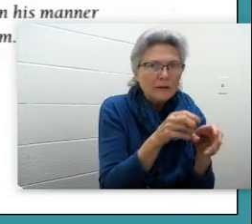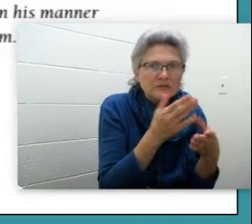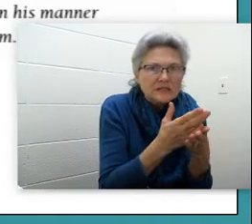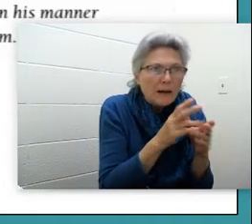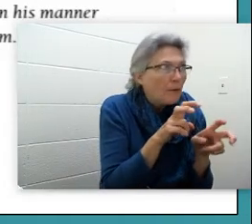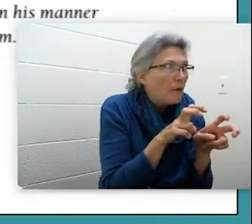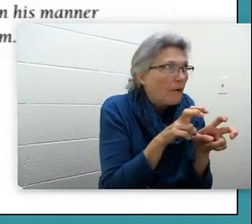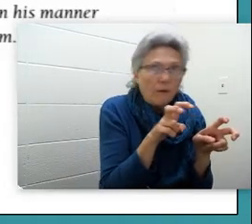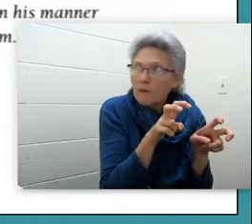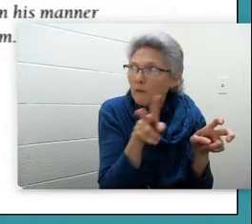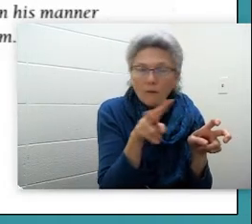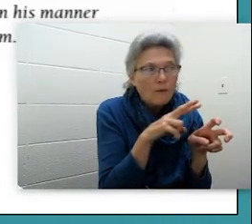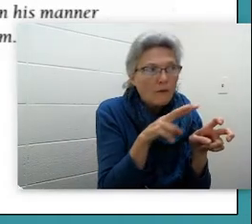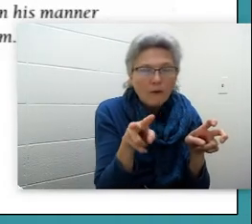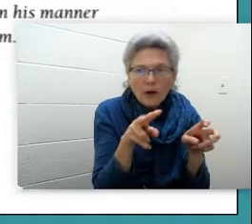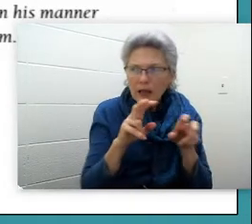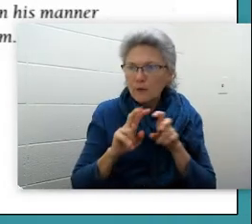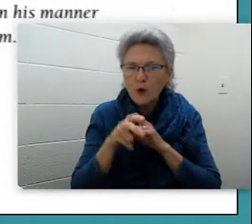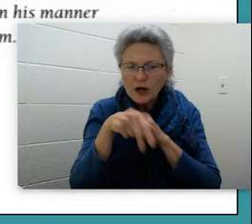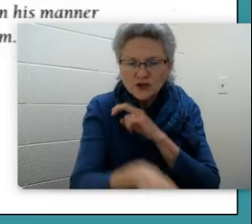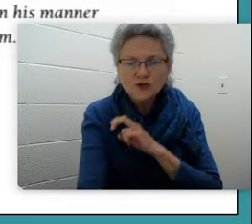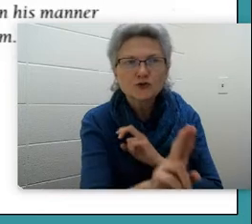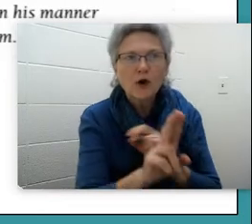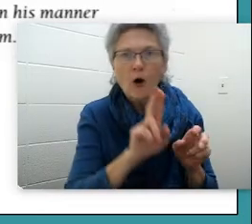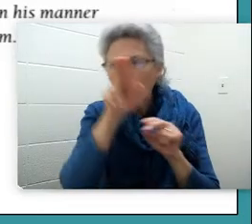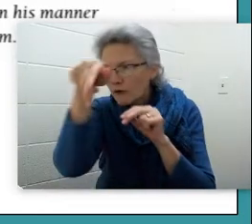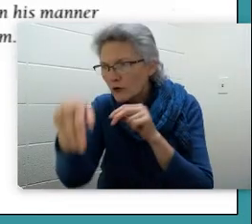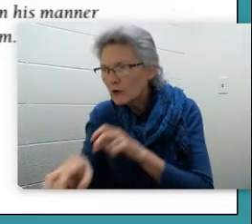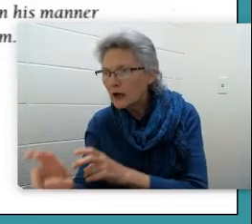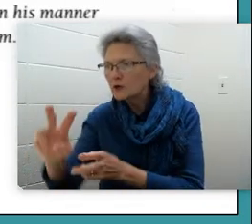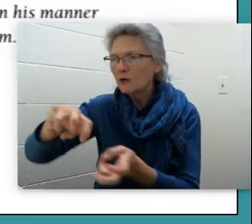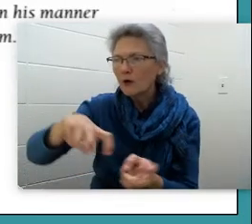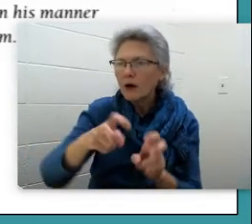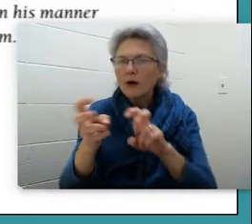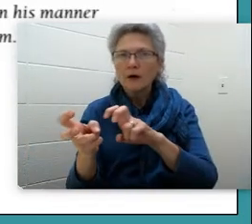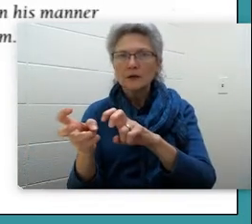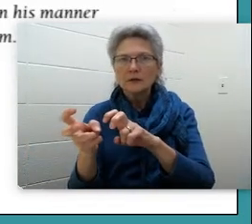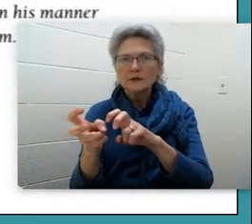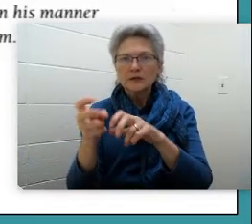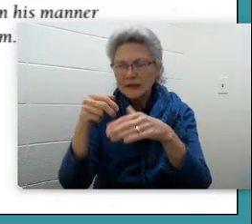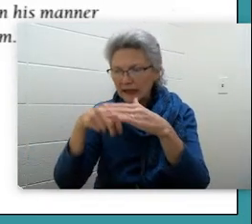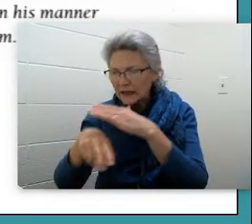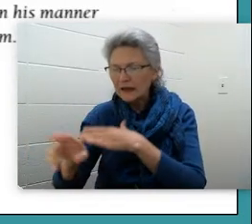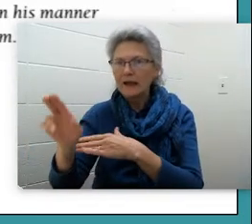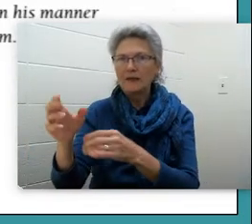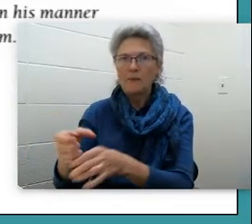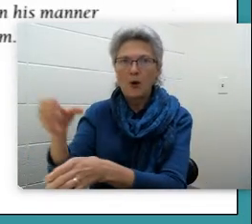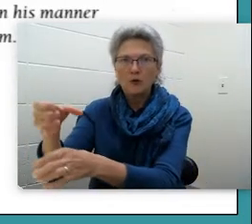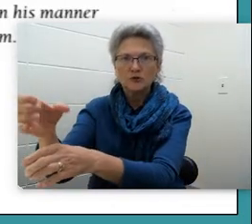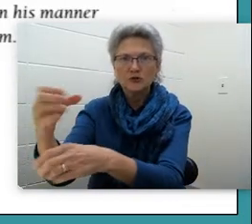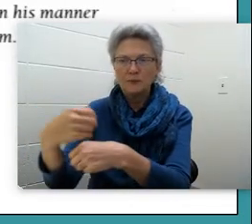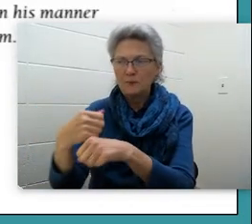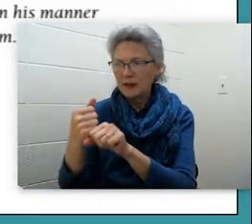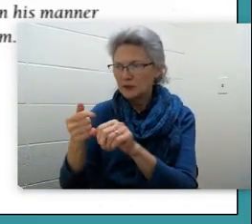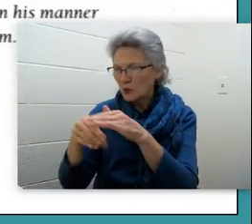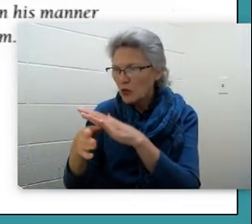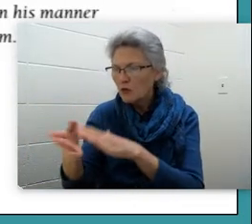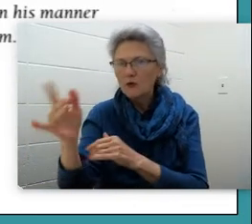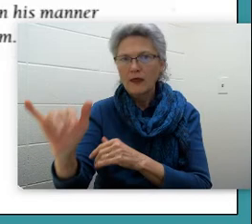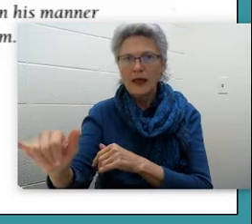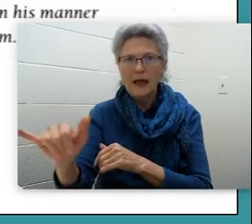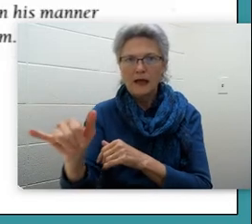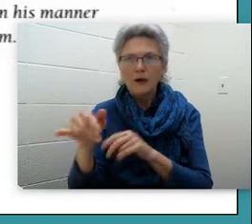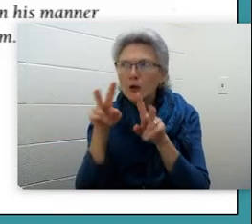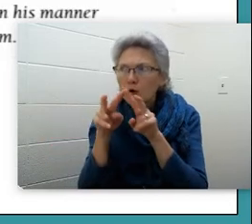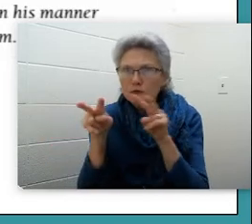the pile of loose stones, go under the first and over the second, gain the pile of post, make his way through that,